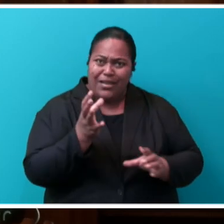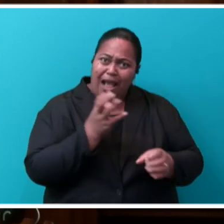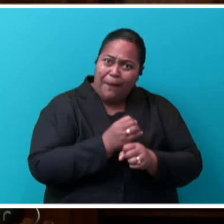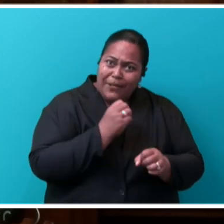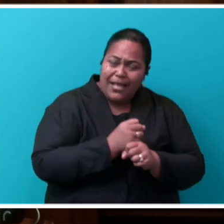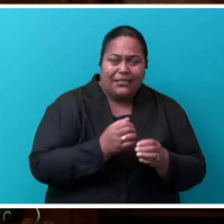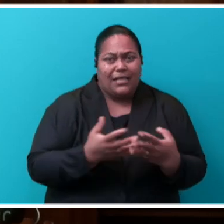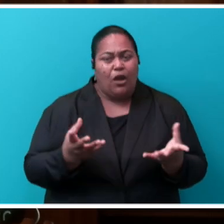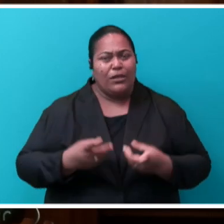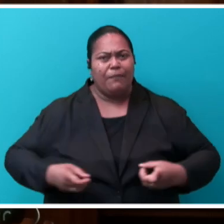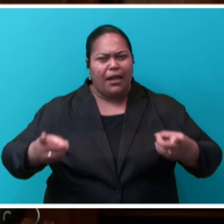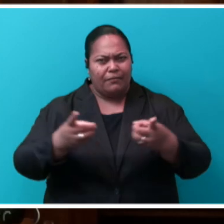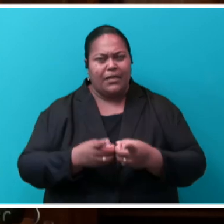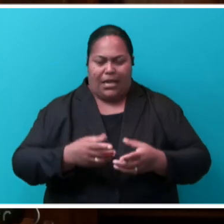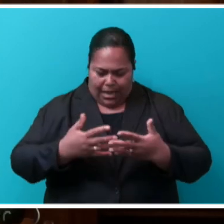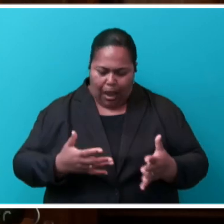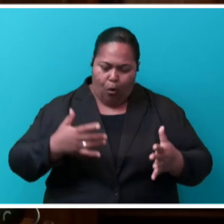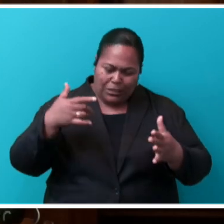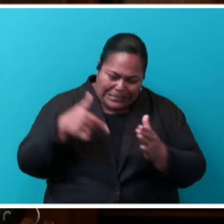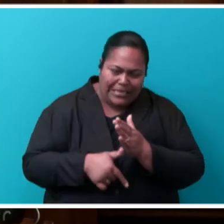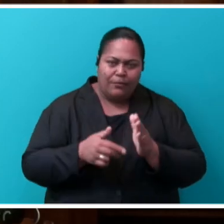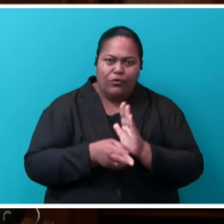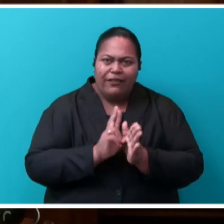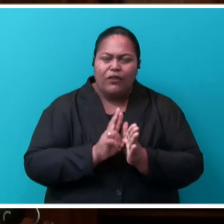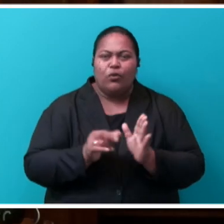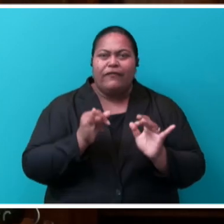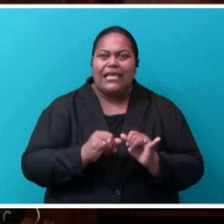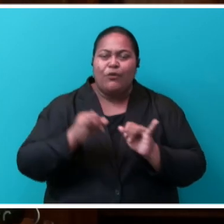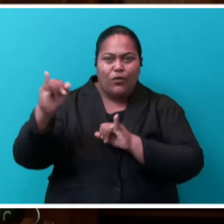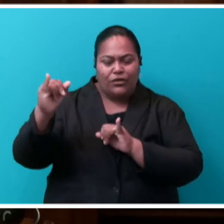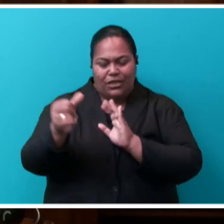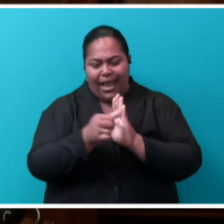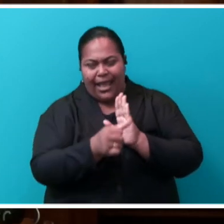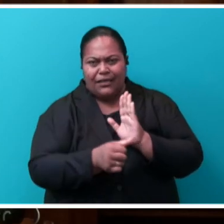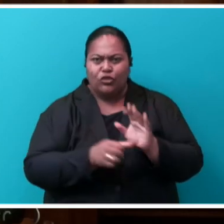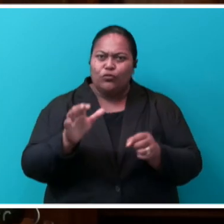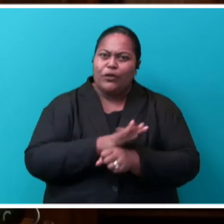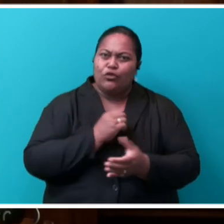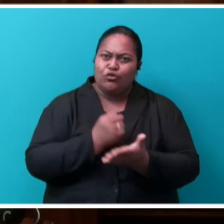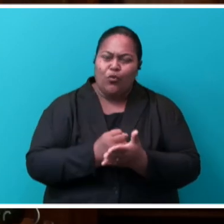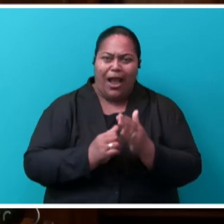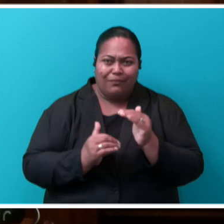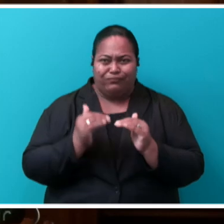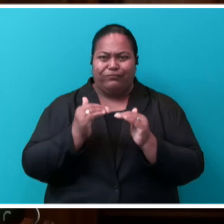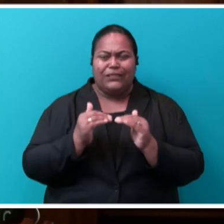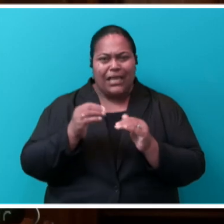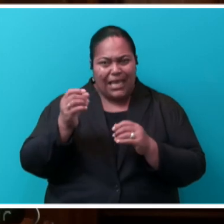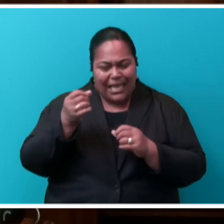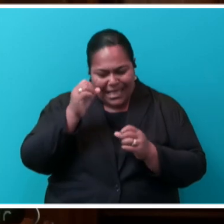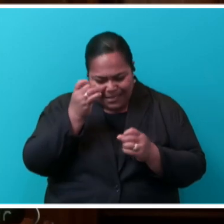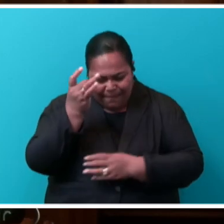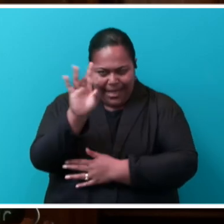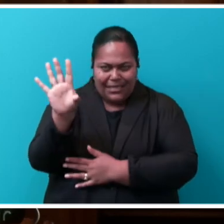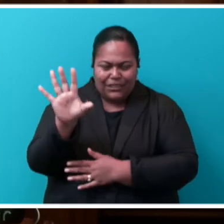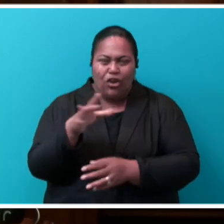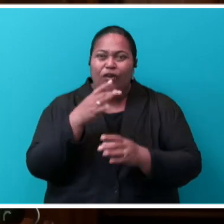undertaking a comprehensive review of the Immigration Act to enhance the independence of the institution and address